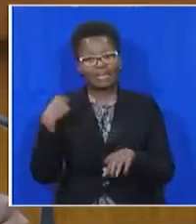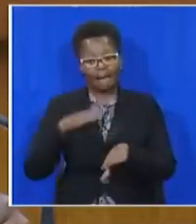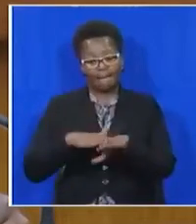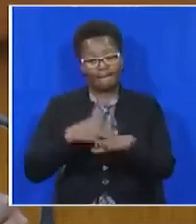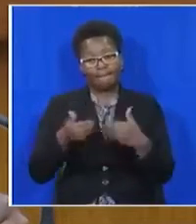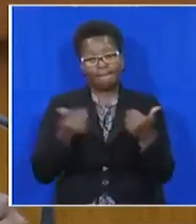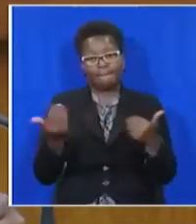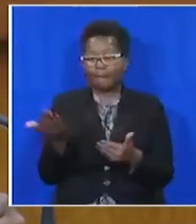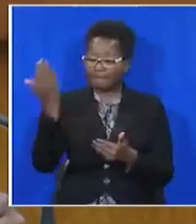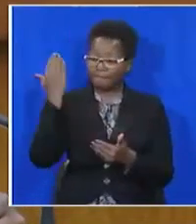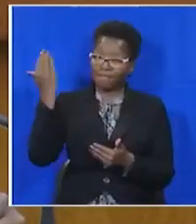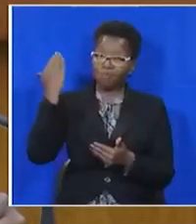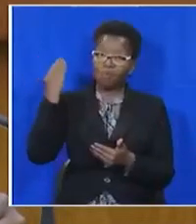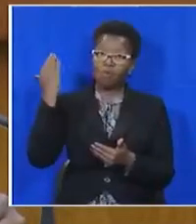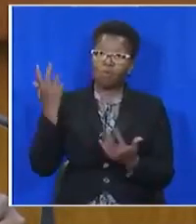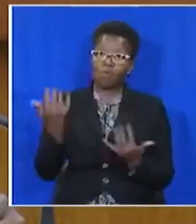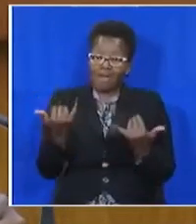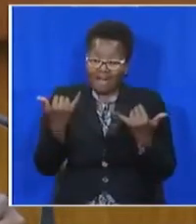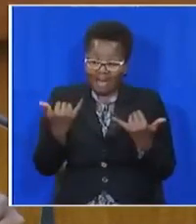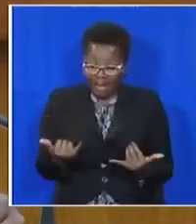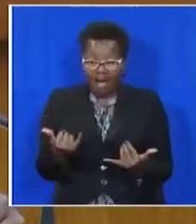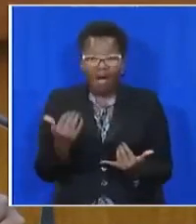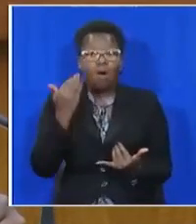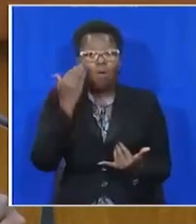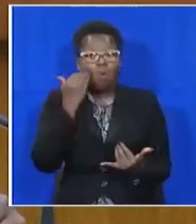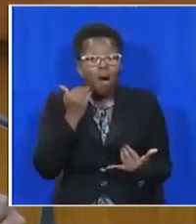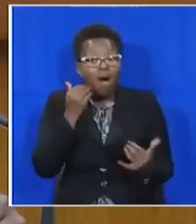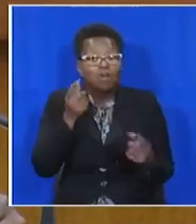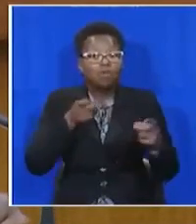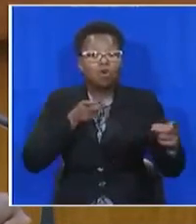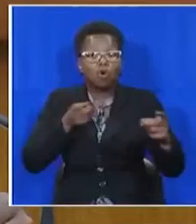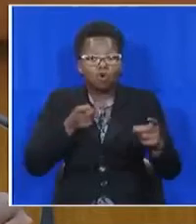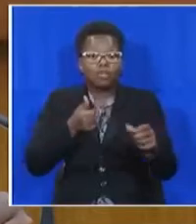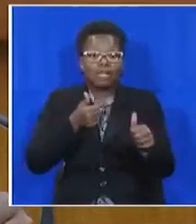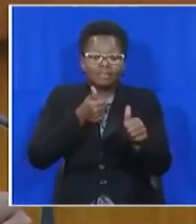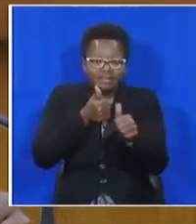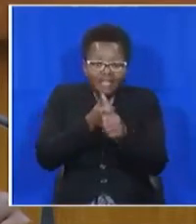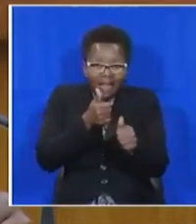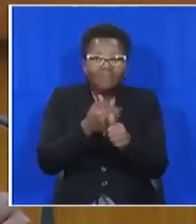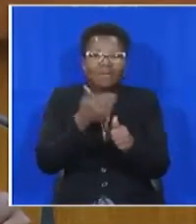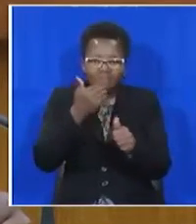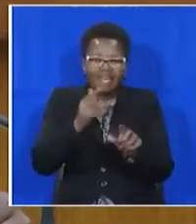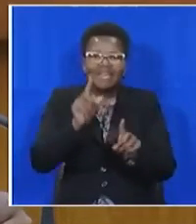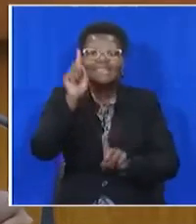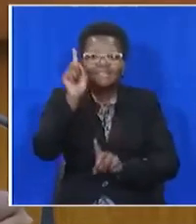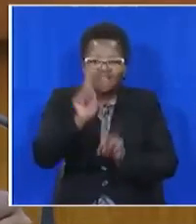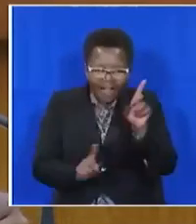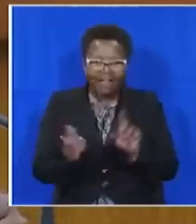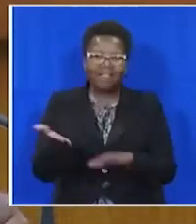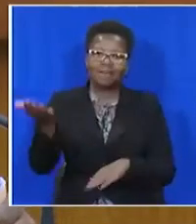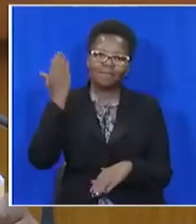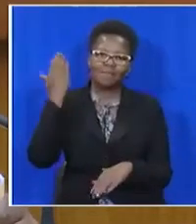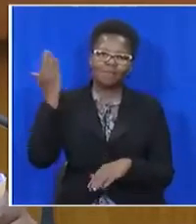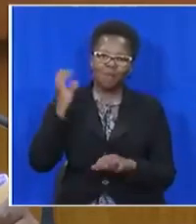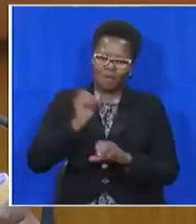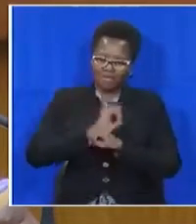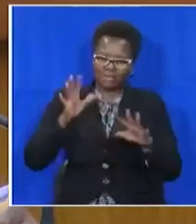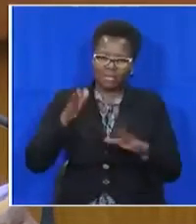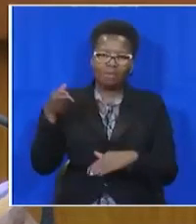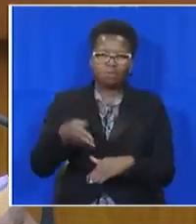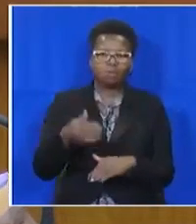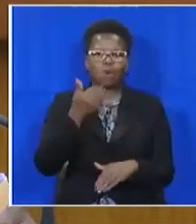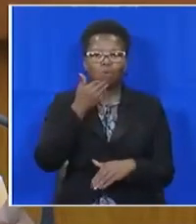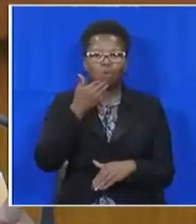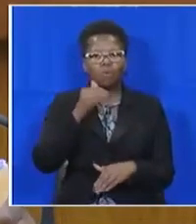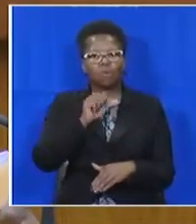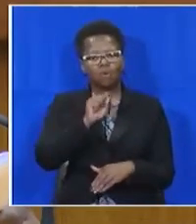and therefore white supremacy defeated itself right from the onset by putting in place Simon van der Stel in the